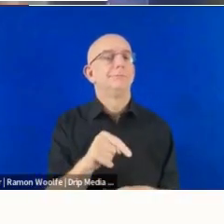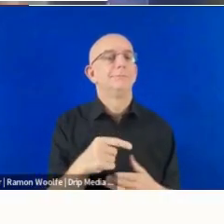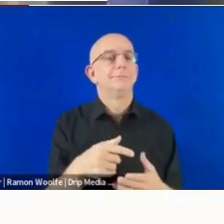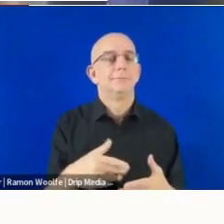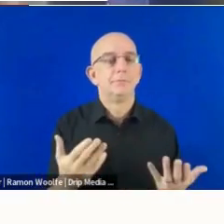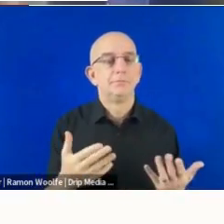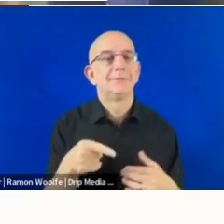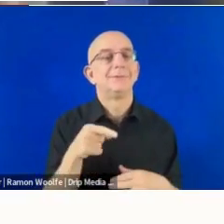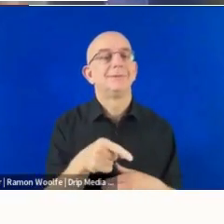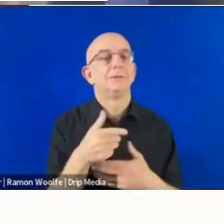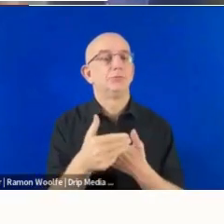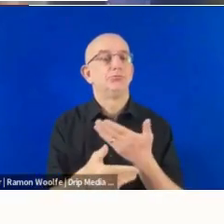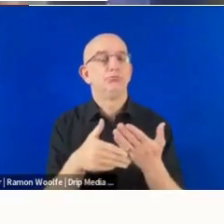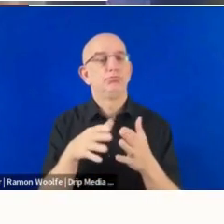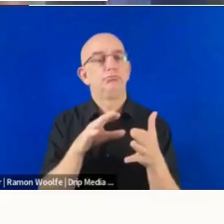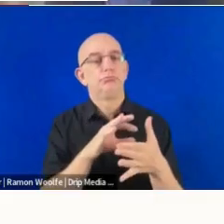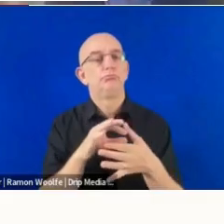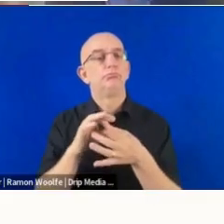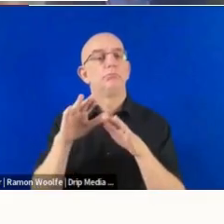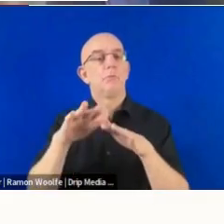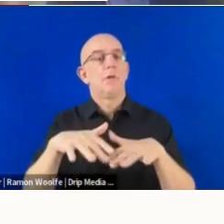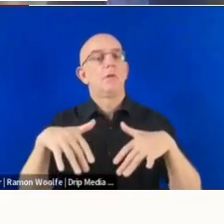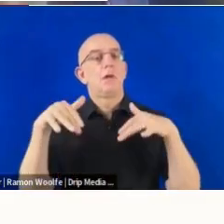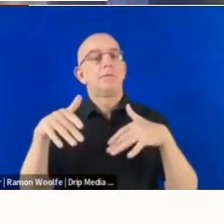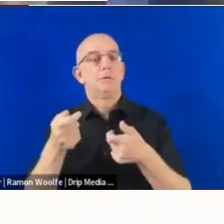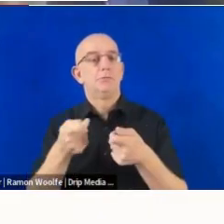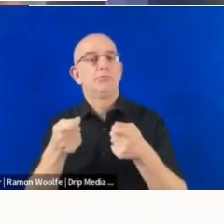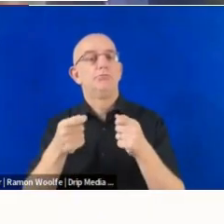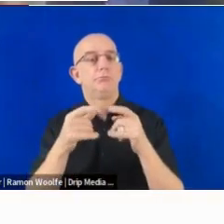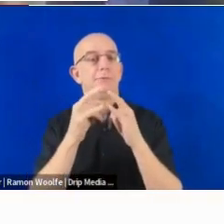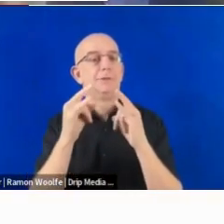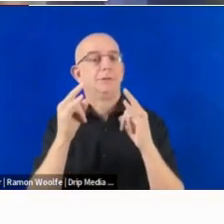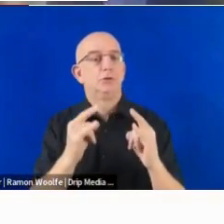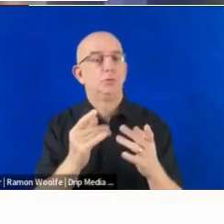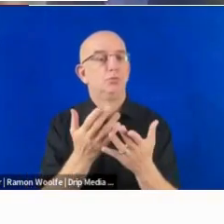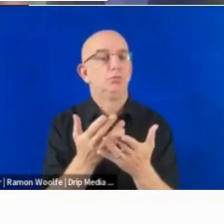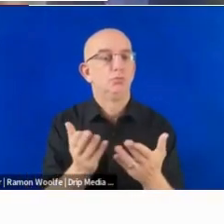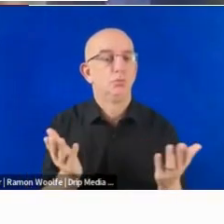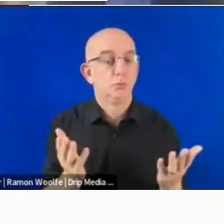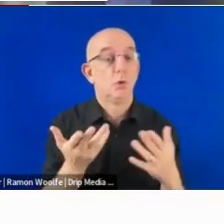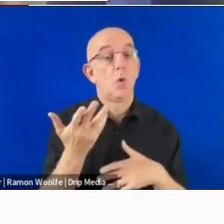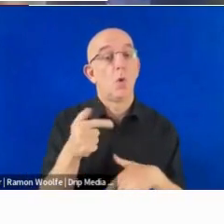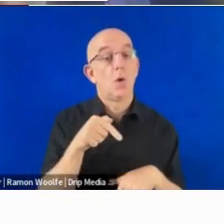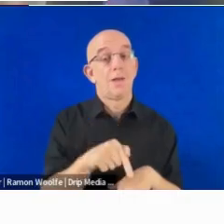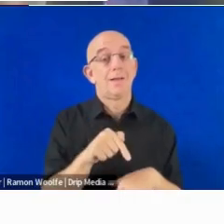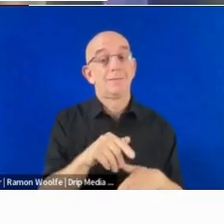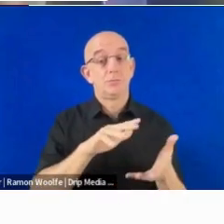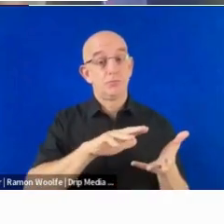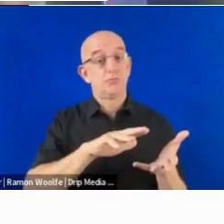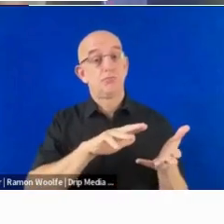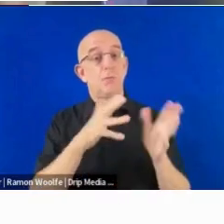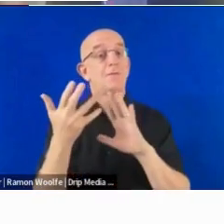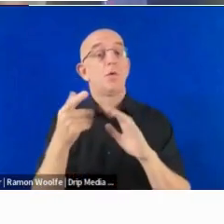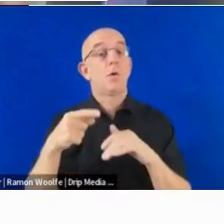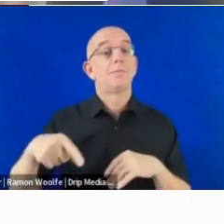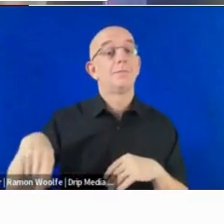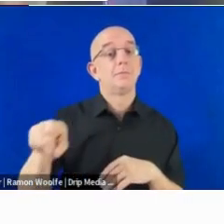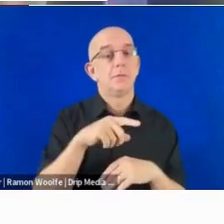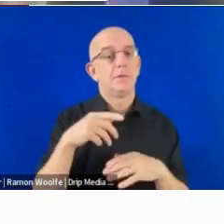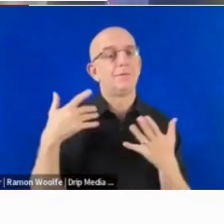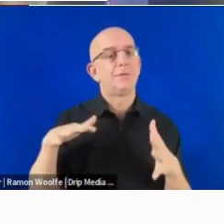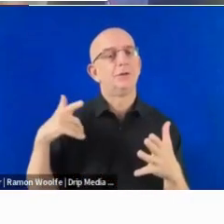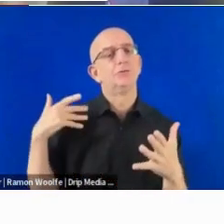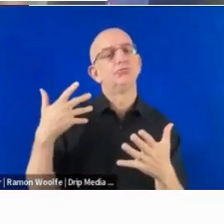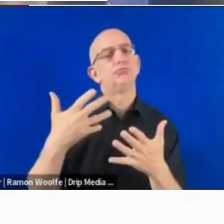Transform has done a lot of work and bridges the gap between theory and implementation. Transform uses